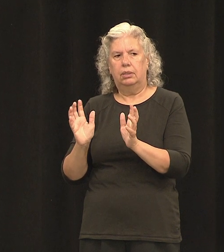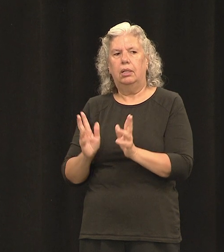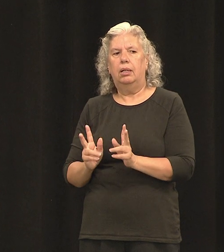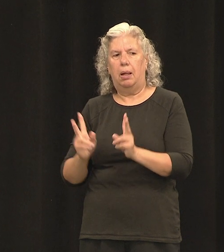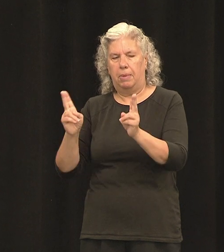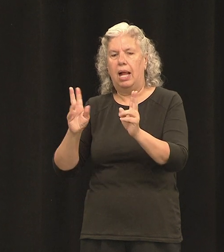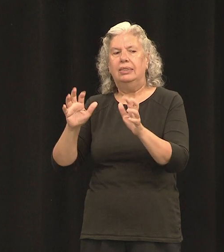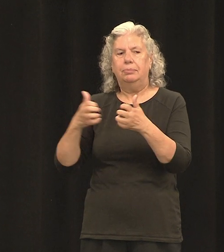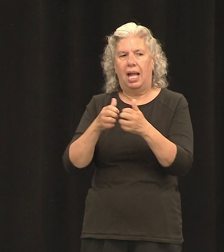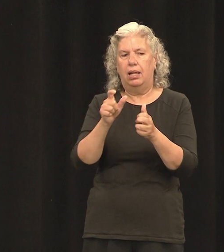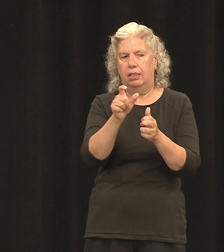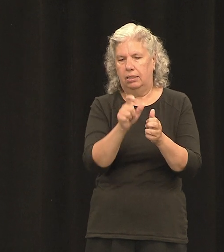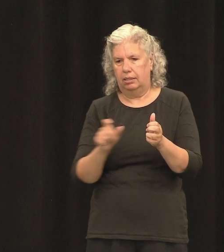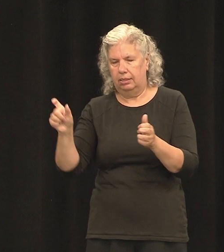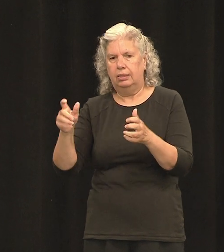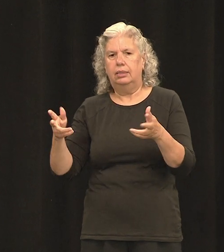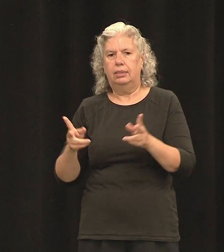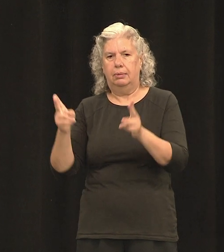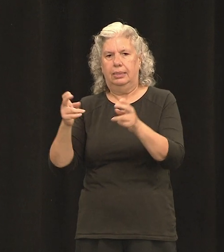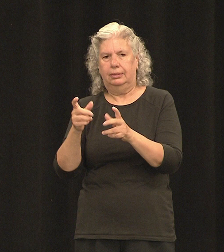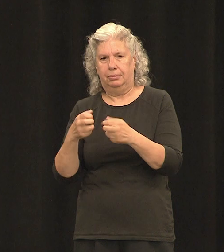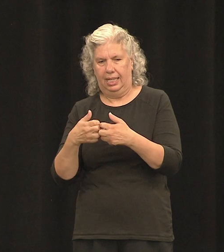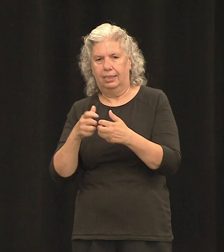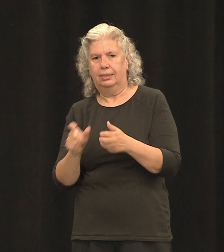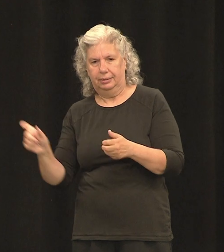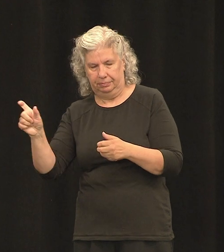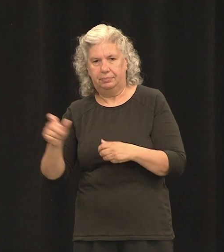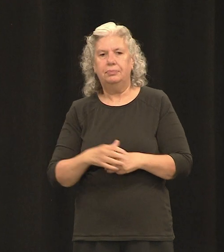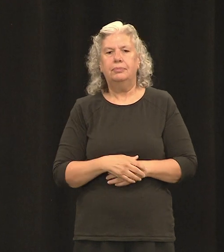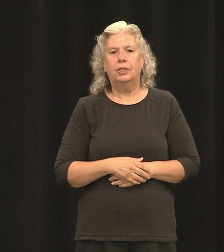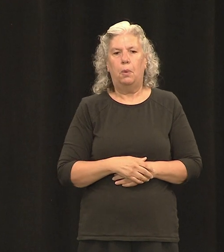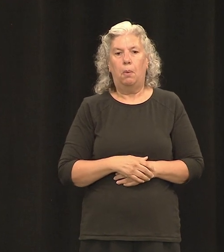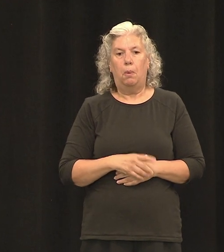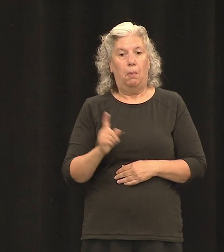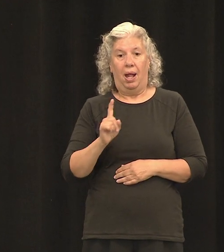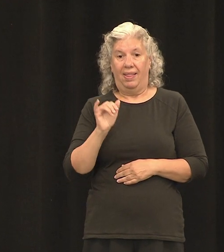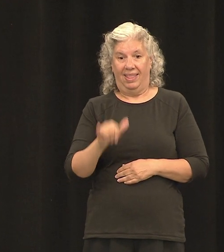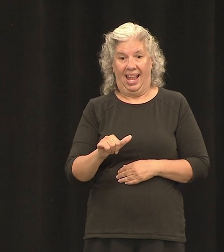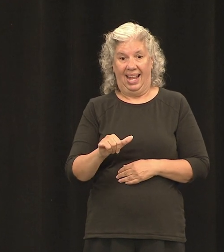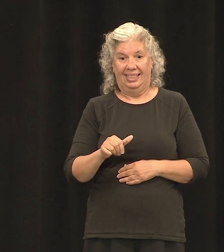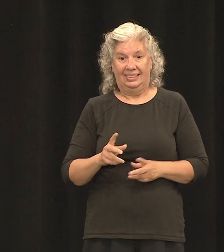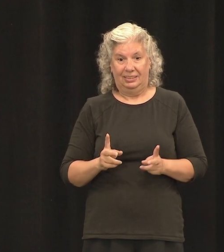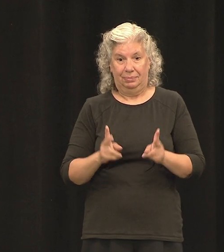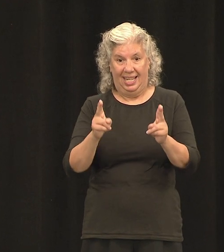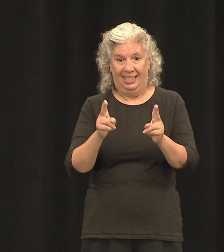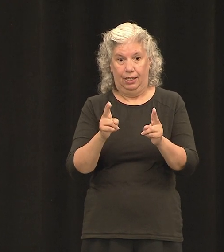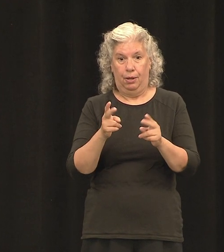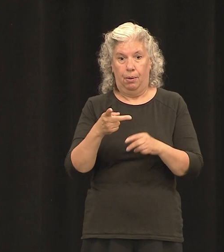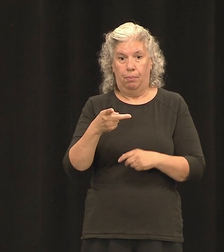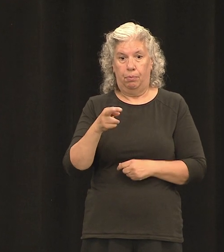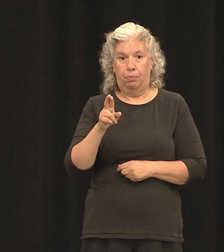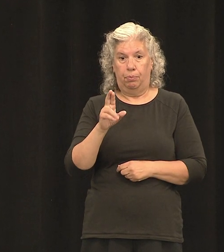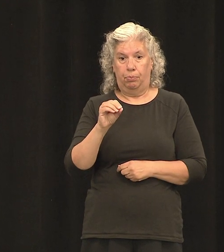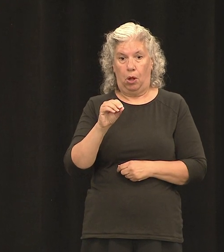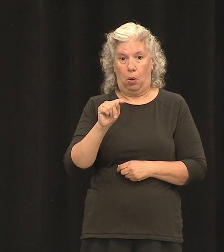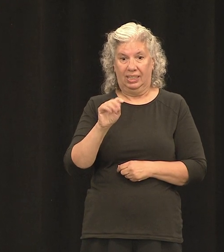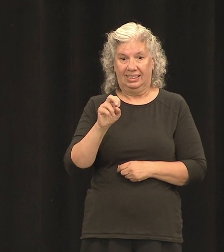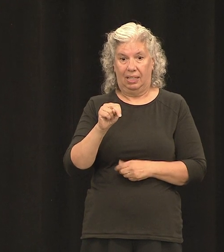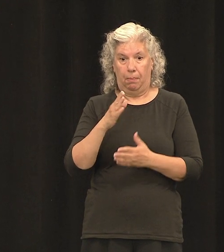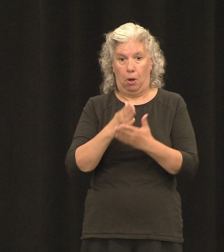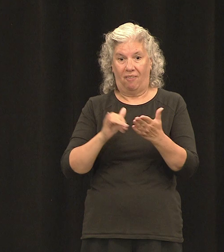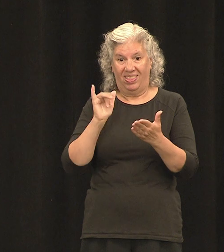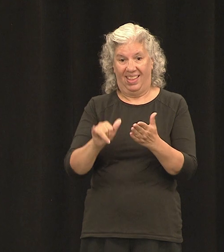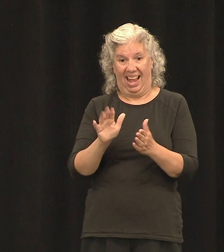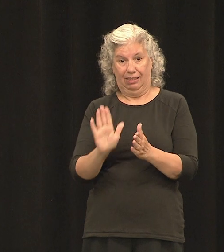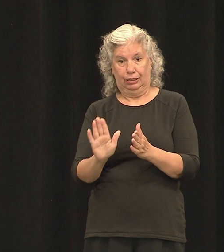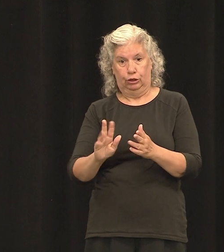where splicing proteins cut out portions of the gene transcript